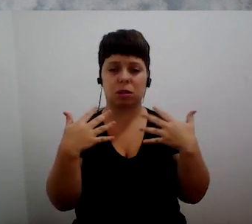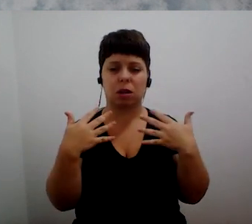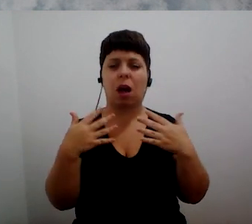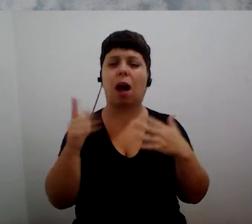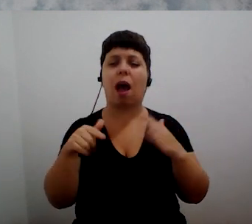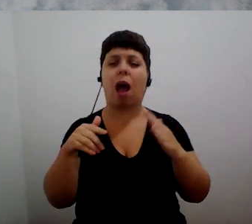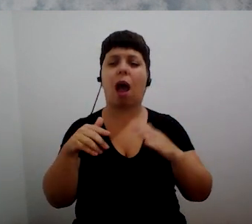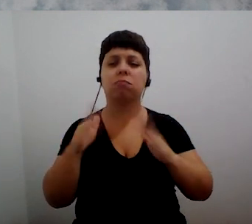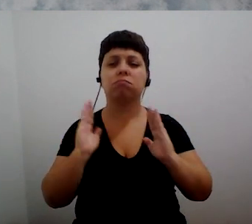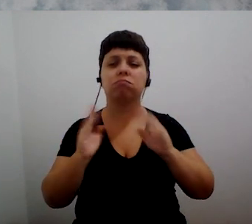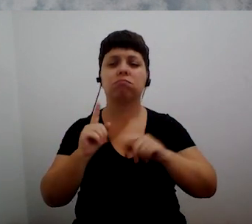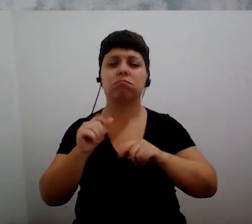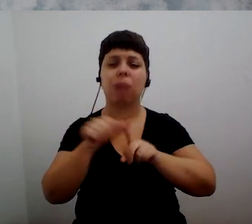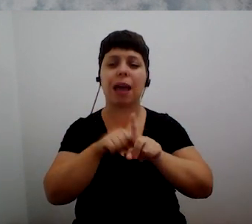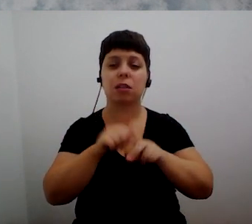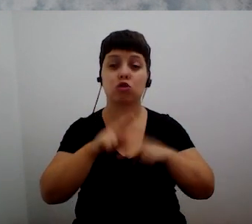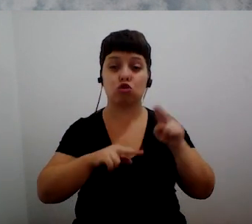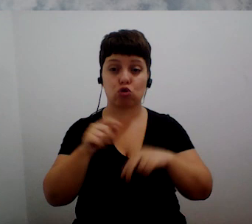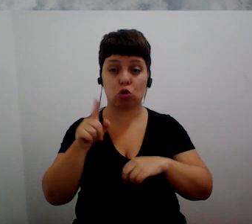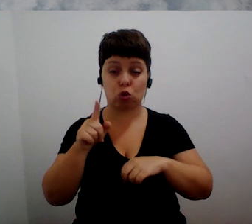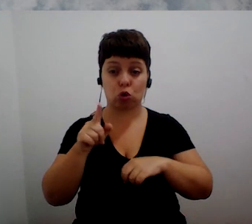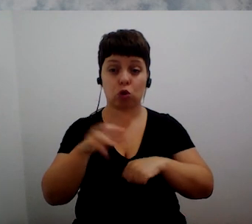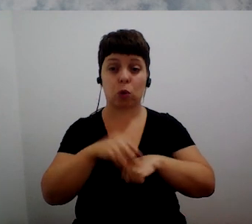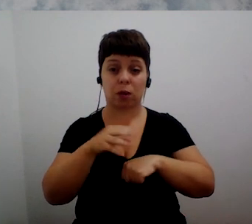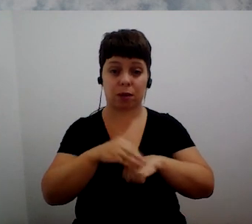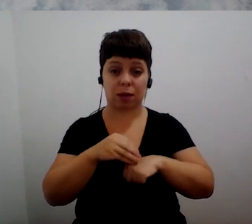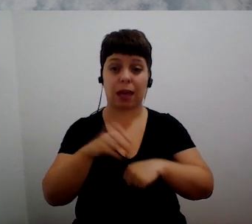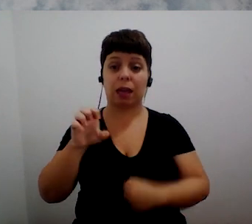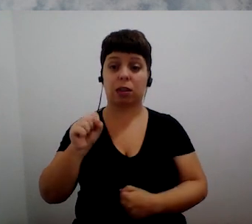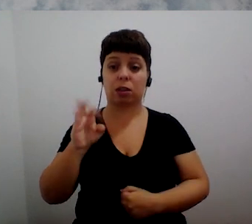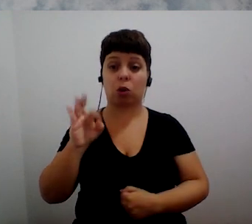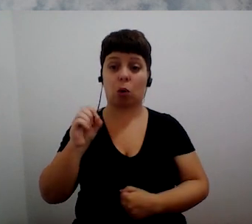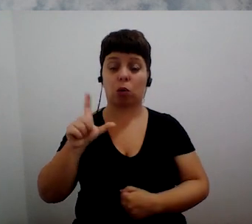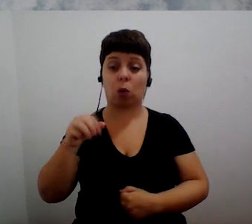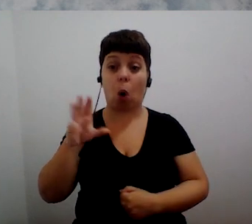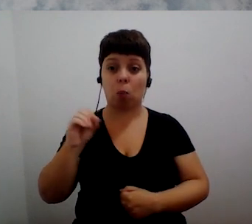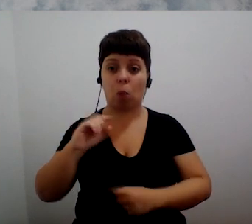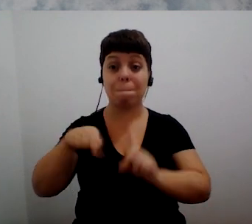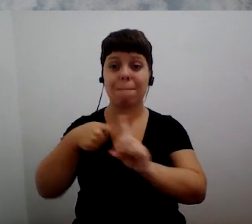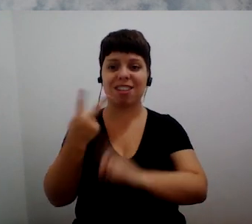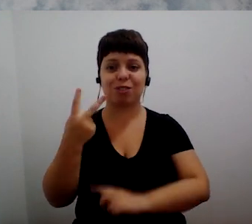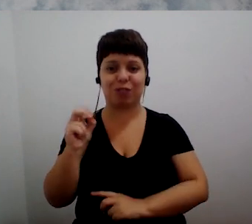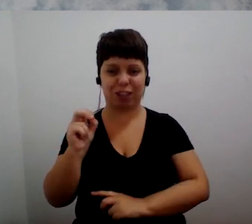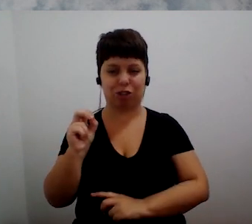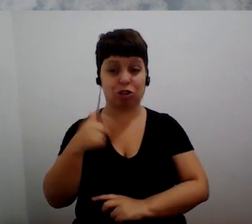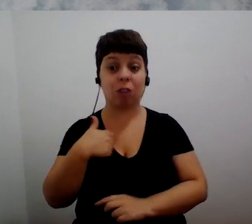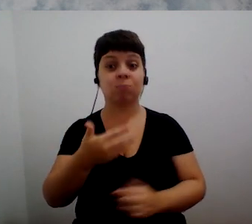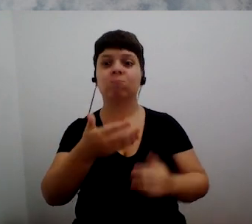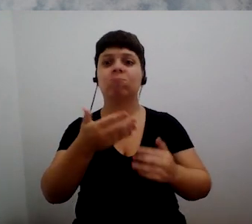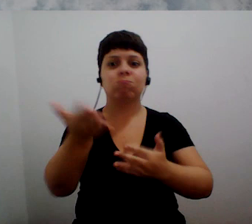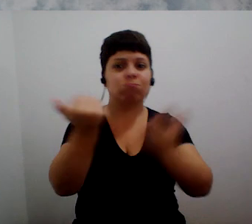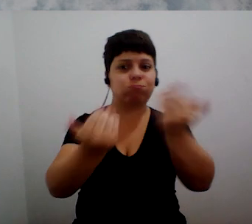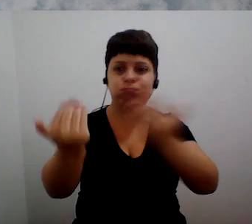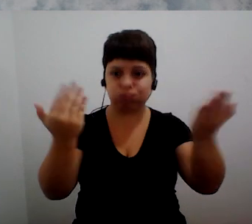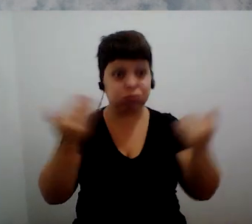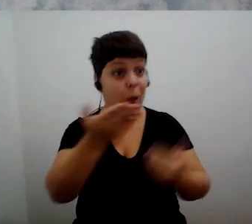host a Stockholm Plus 50 conference, and we encourage all countries, including Brazil, to engage in the preparations and